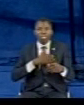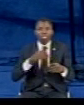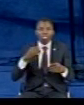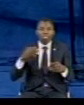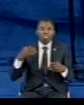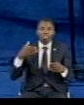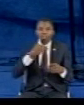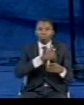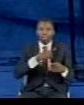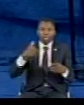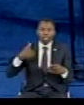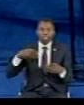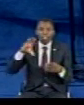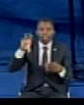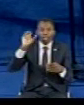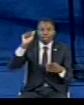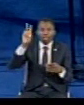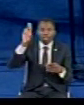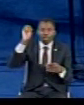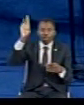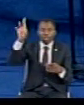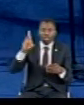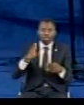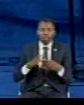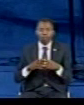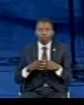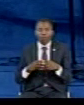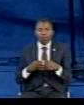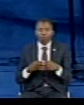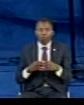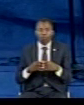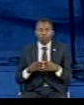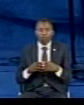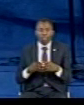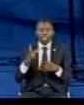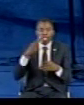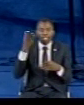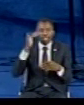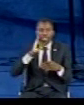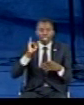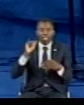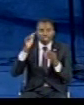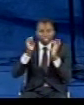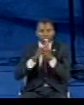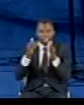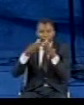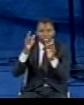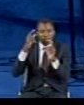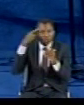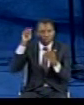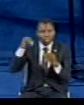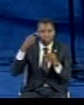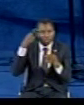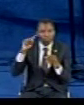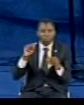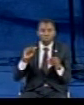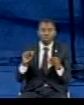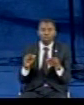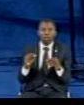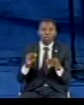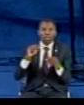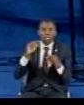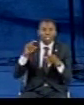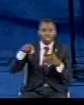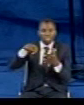Paul. And then that led to the need for chemotherapy. And then there was a complete total shutdown of her